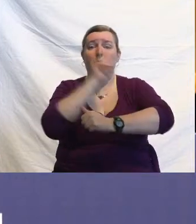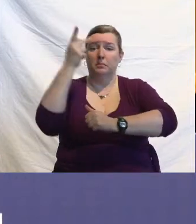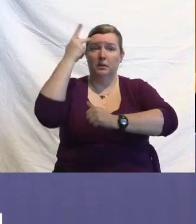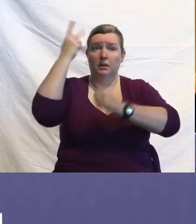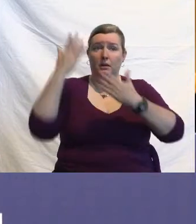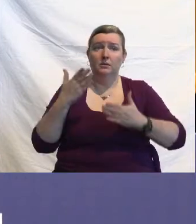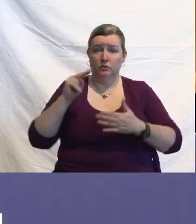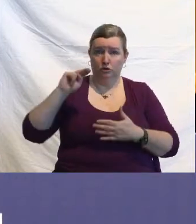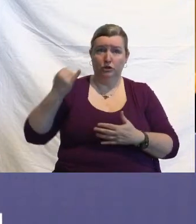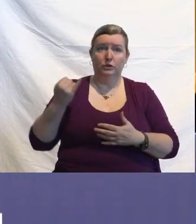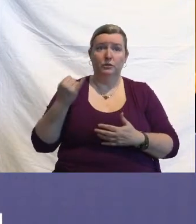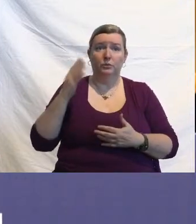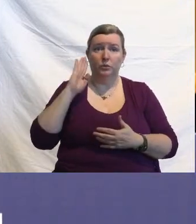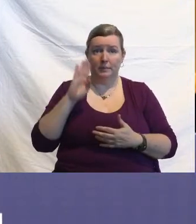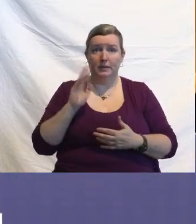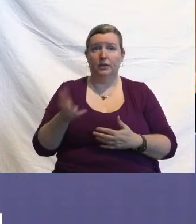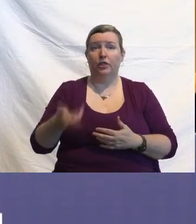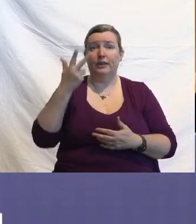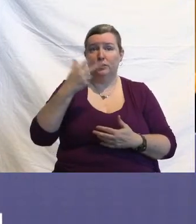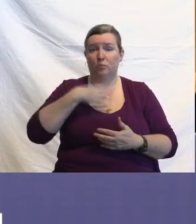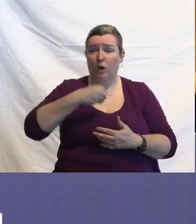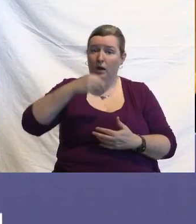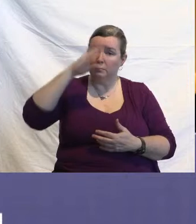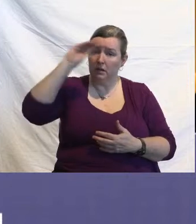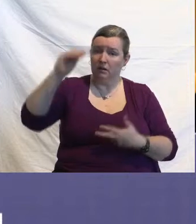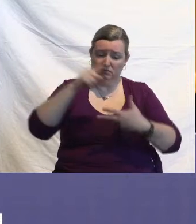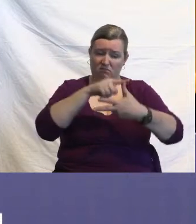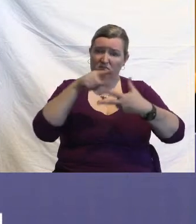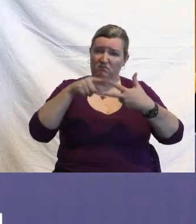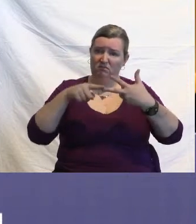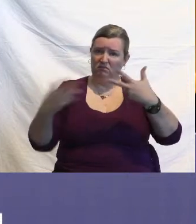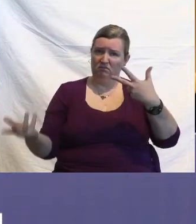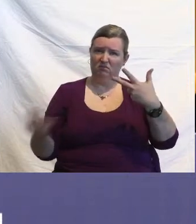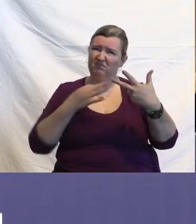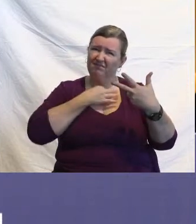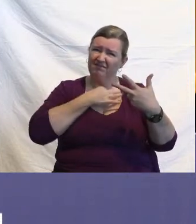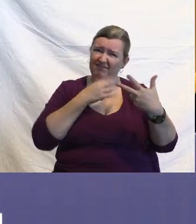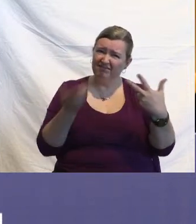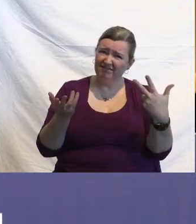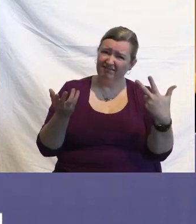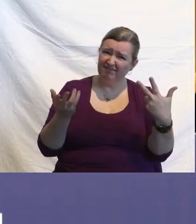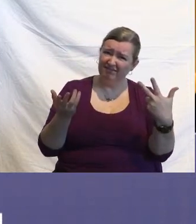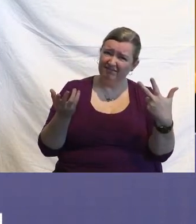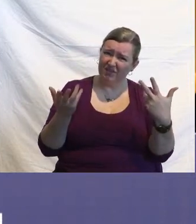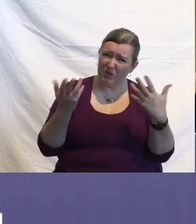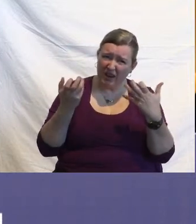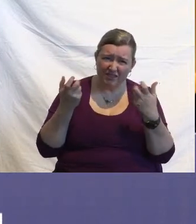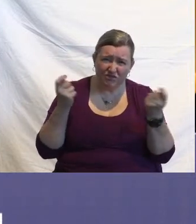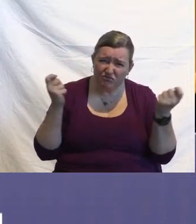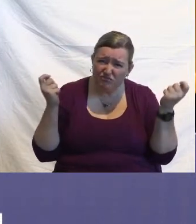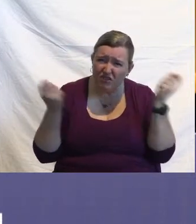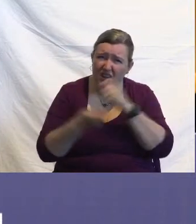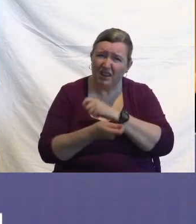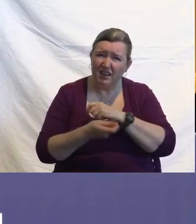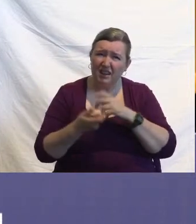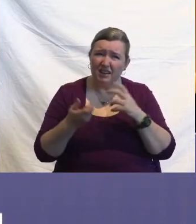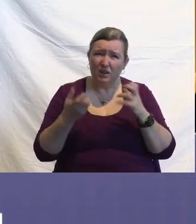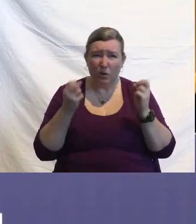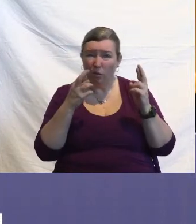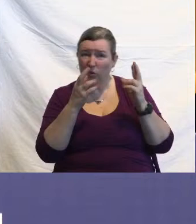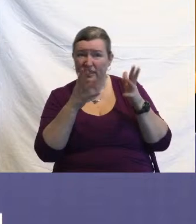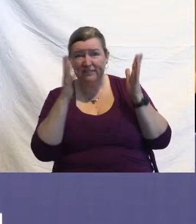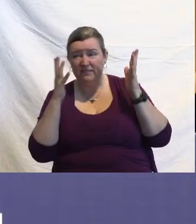be three white men. Do you sort of see that as something that you actually want to try to change? Do you think that that's a problem in such a diverse state? Thank